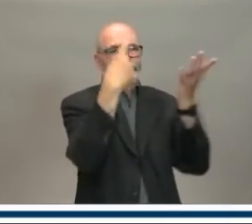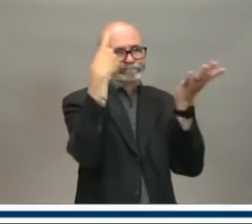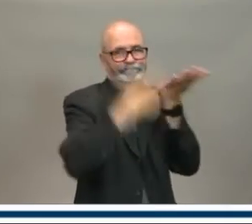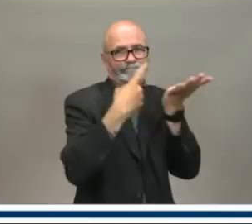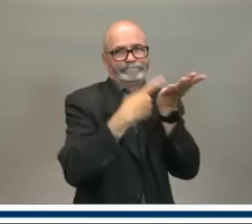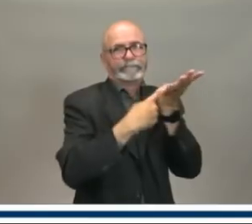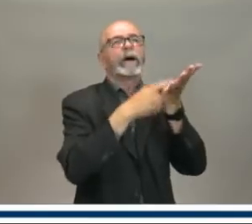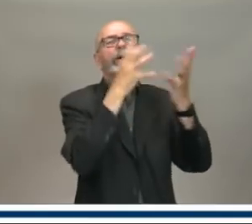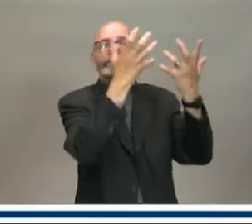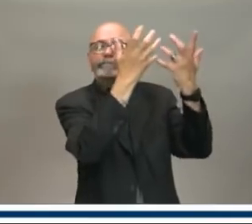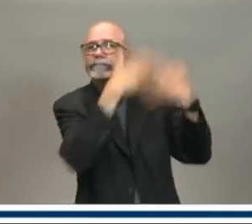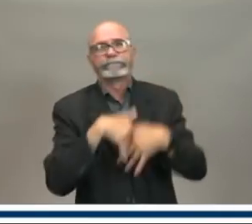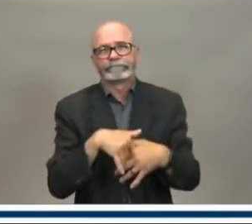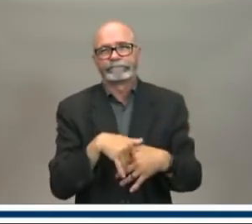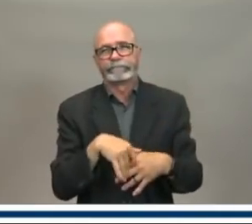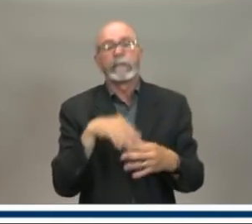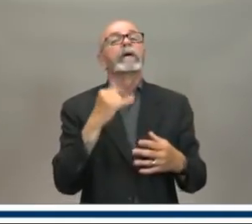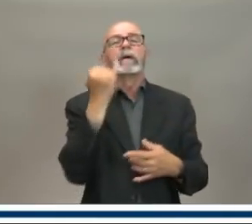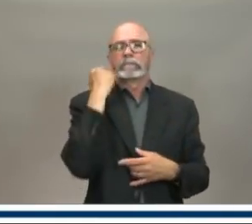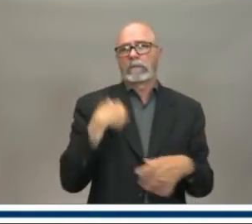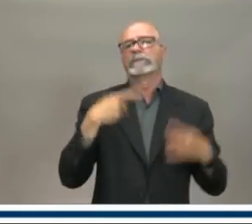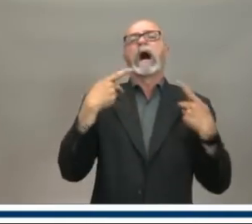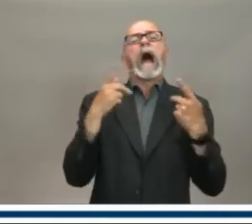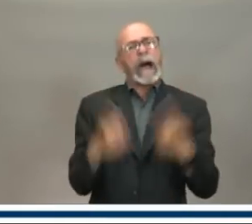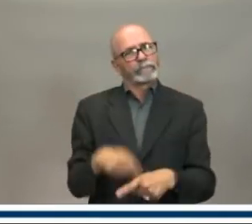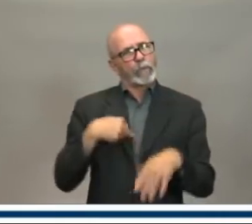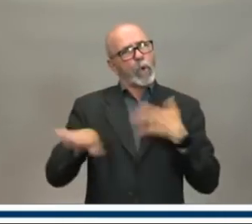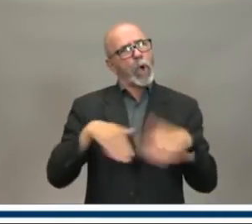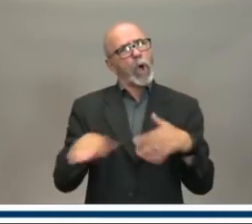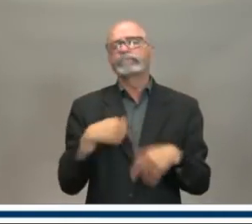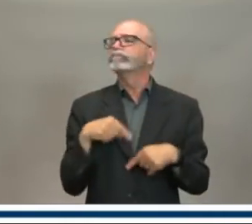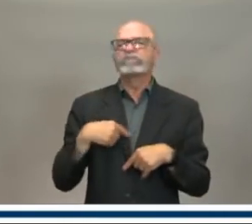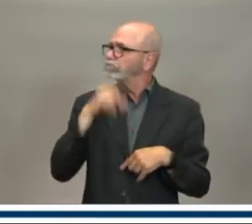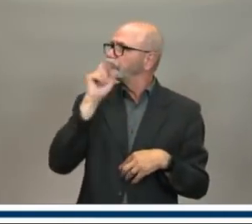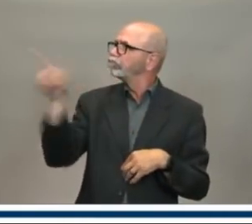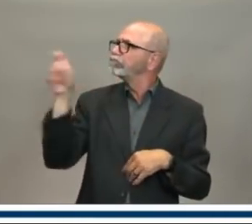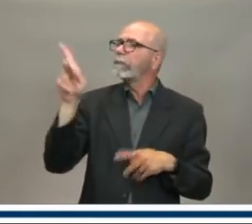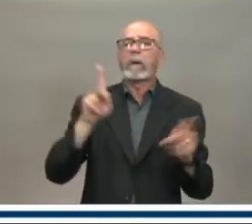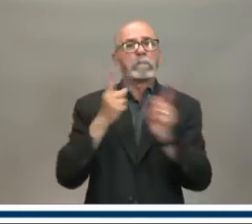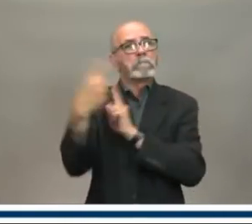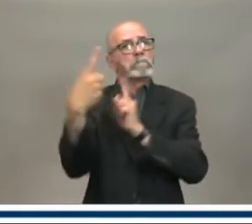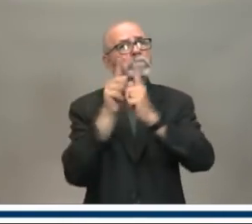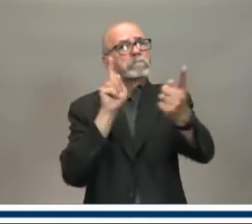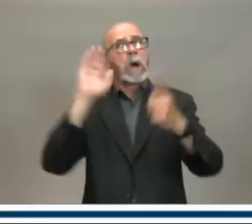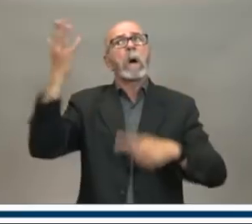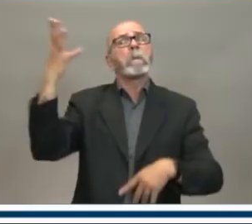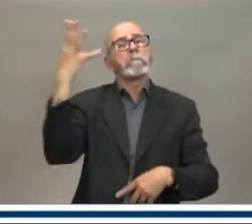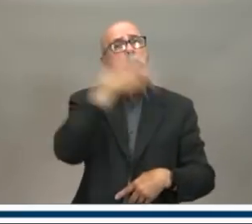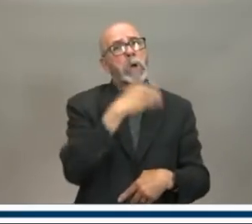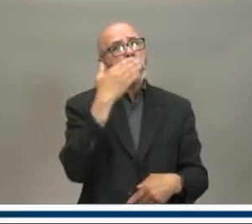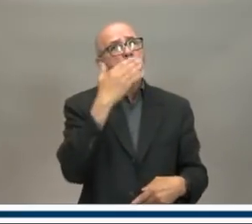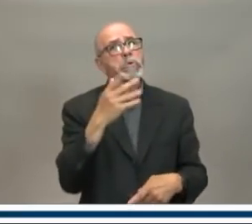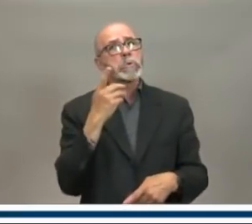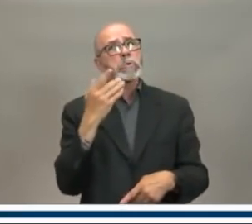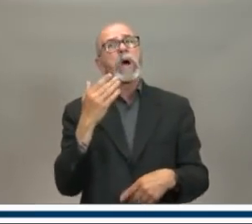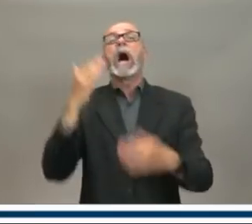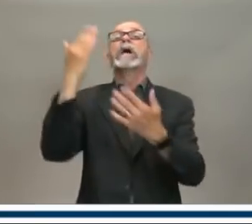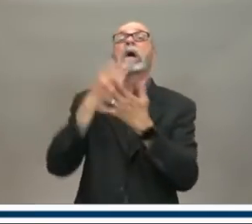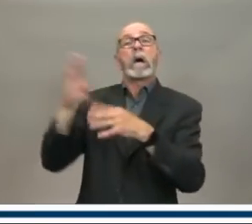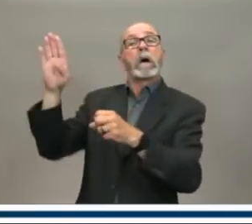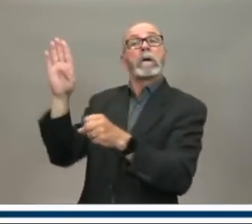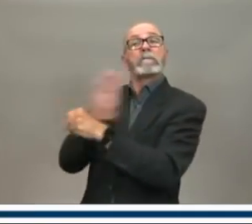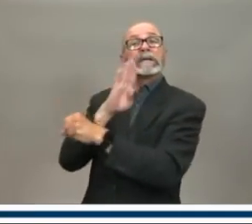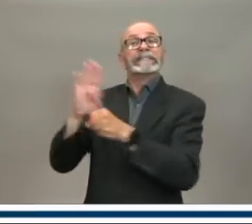self-distancing, enjoying the beautiful sunshine. I also notice that some of the businesses that were not forced to close but chose to close